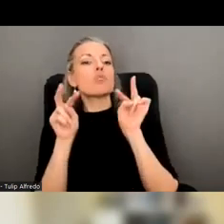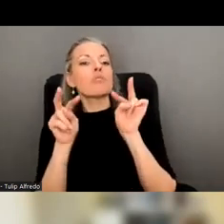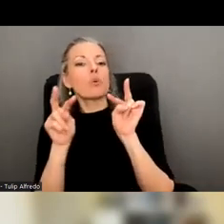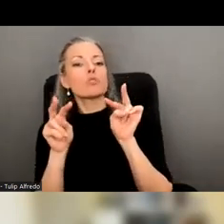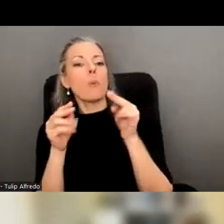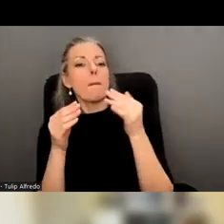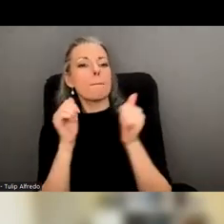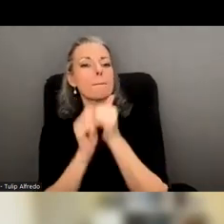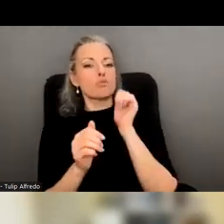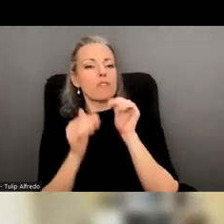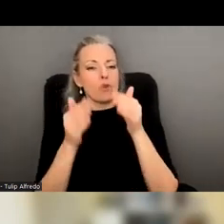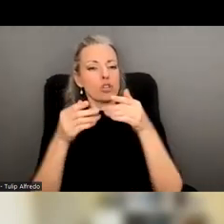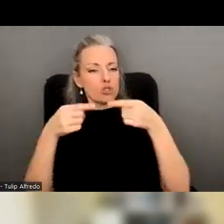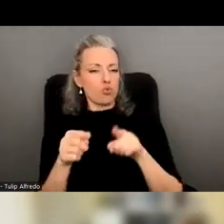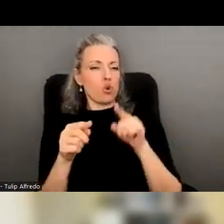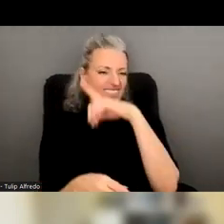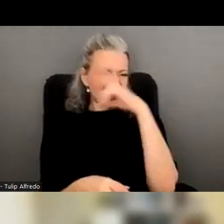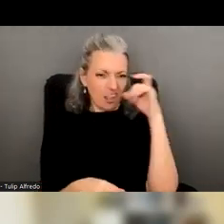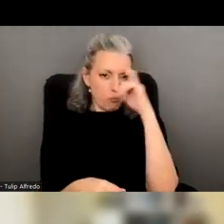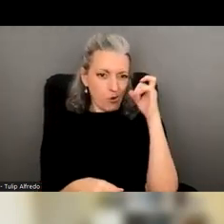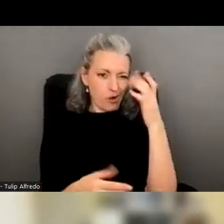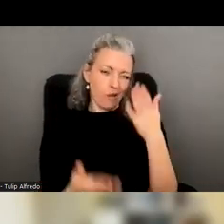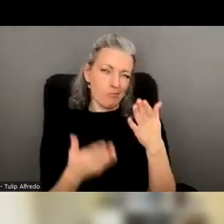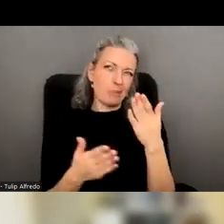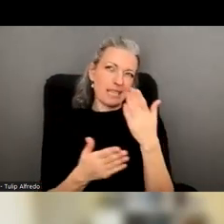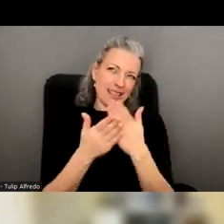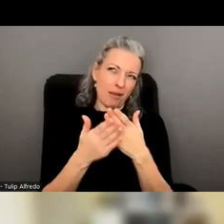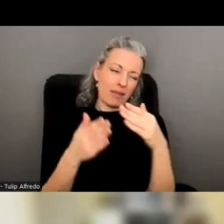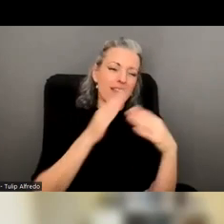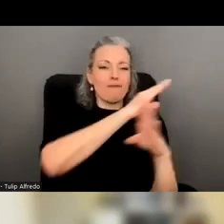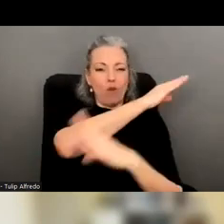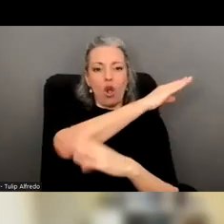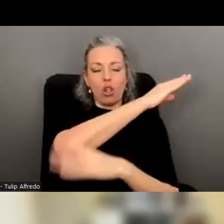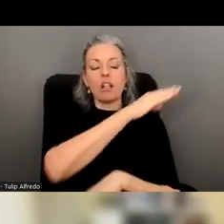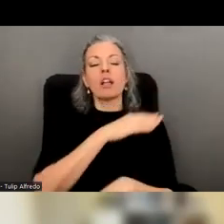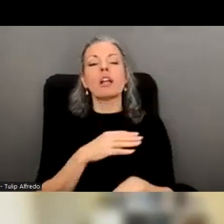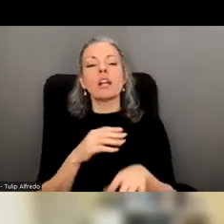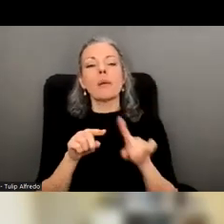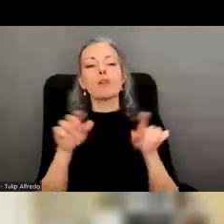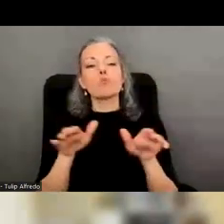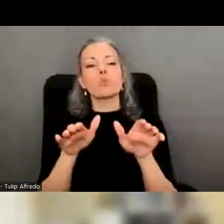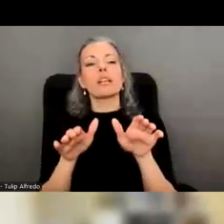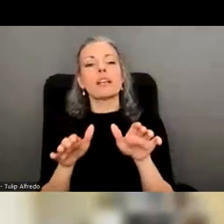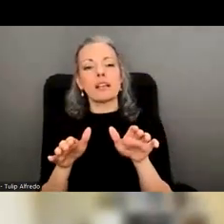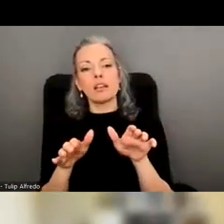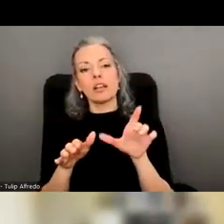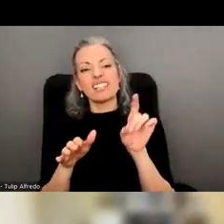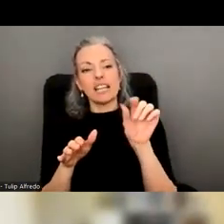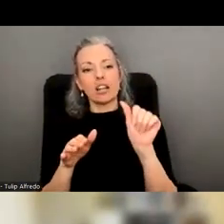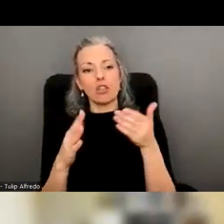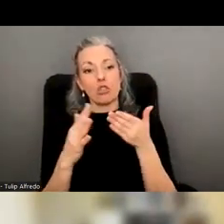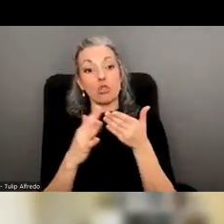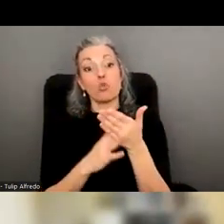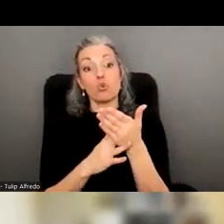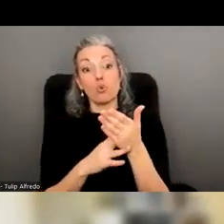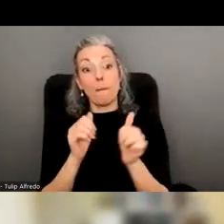focus groups over the summer, although we might have some that we do a little bit in the fall. And then we'll be doing our data dissemination through, mostly